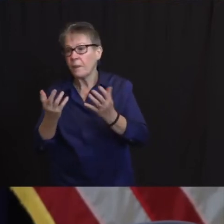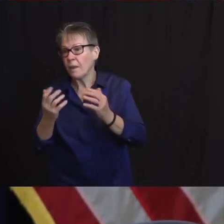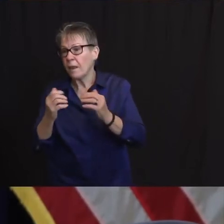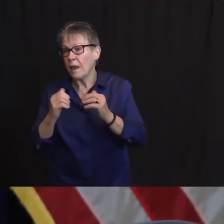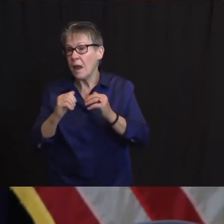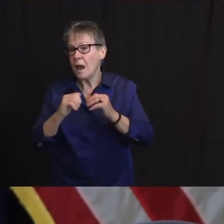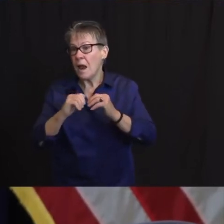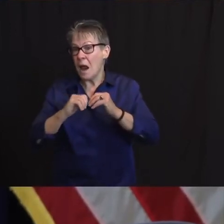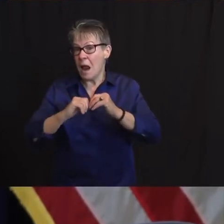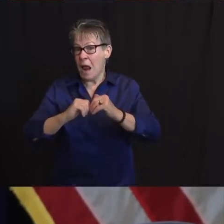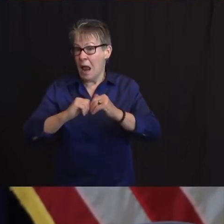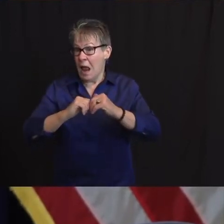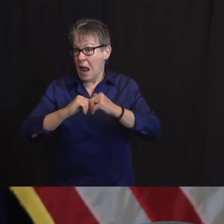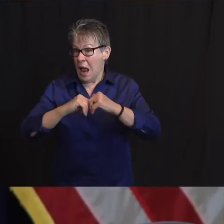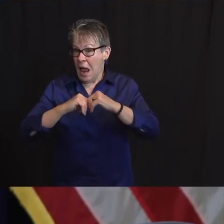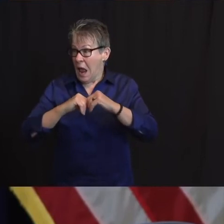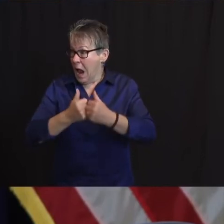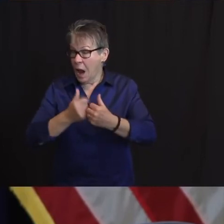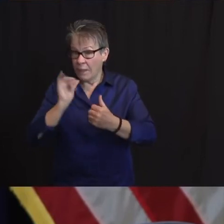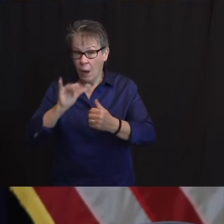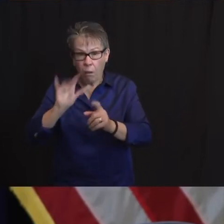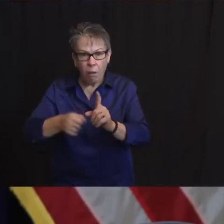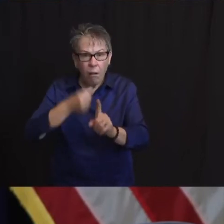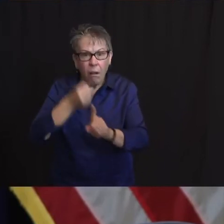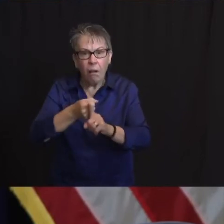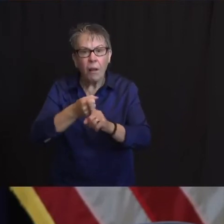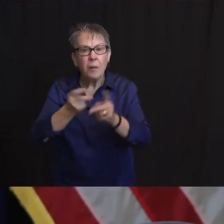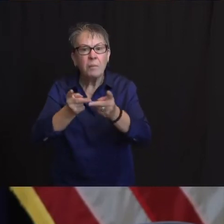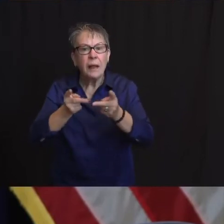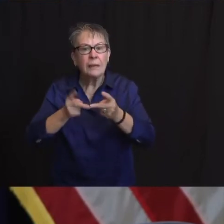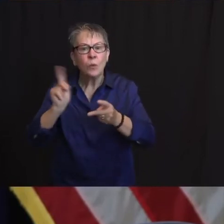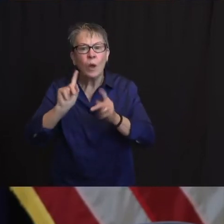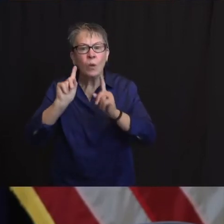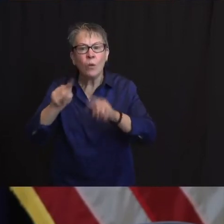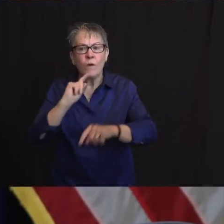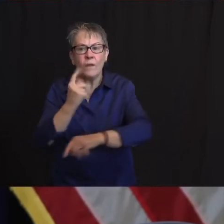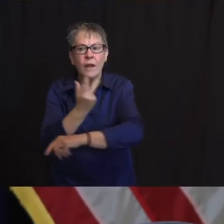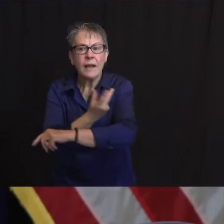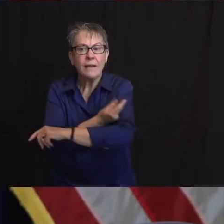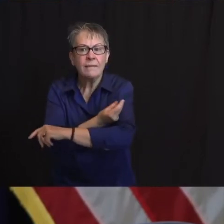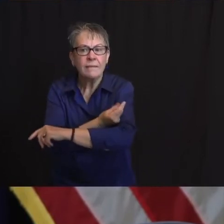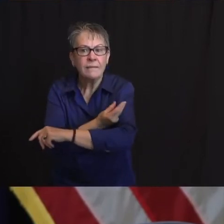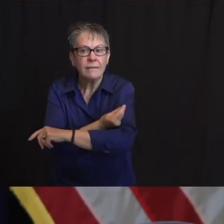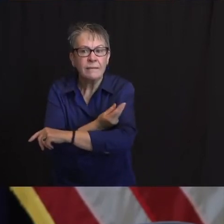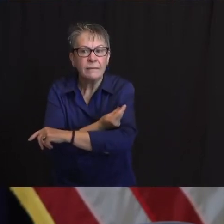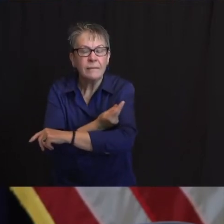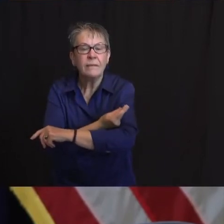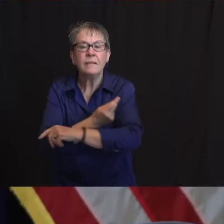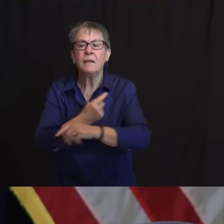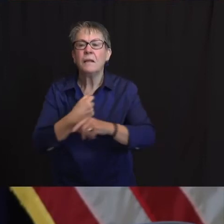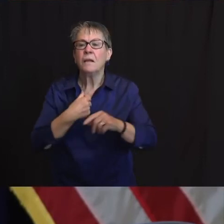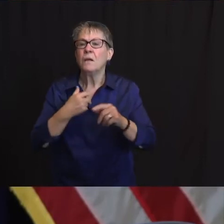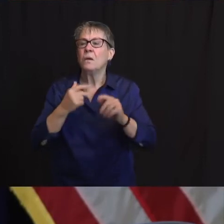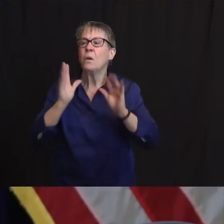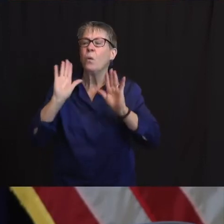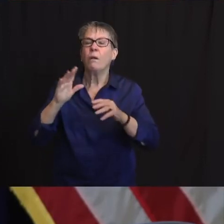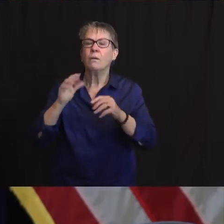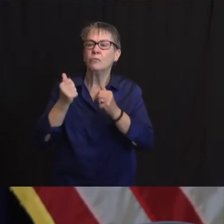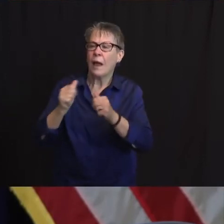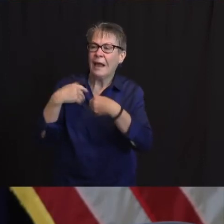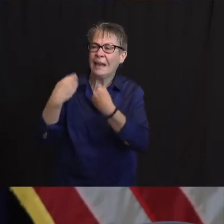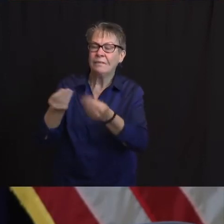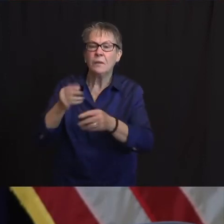own protocols, but we're asking them to give 6 hours notice for a decision if they make to shut down a site due to